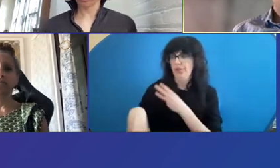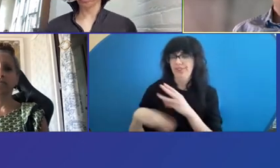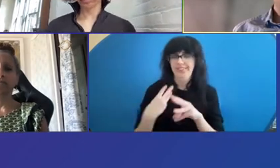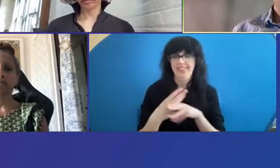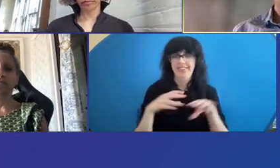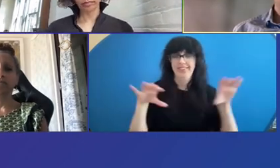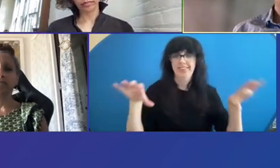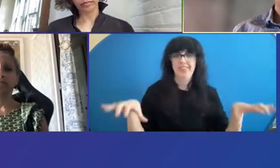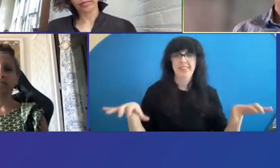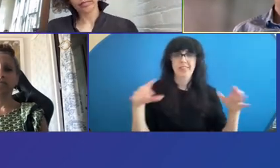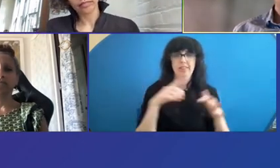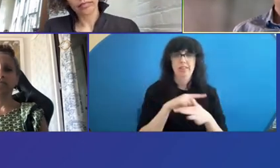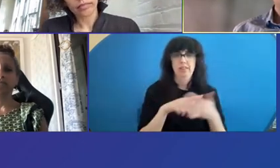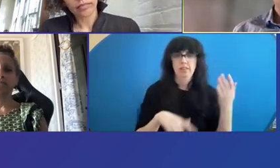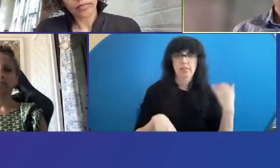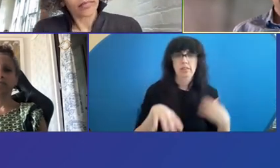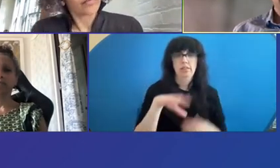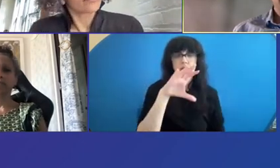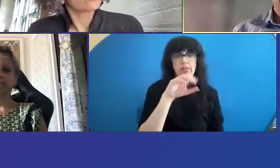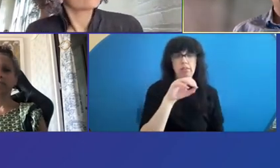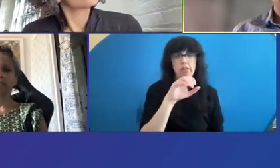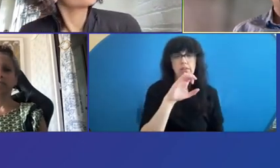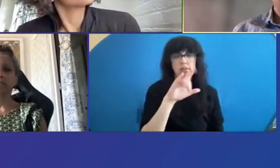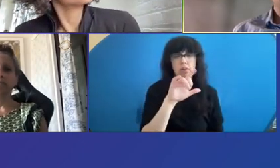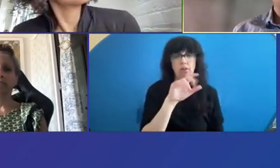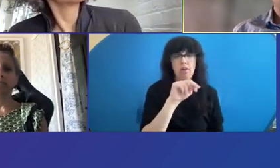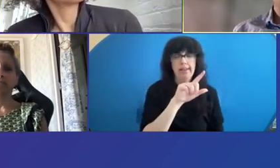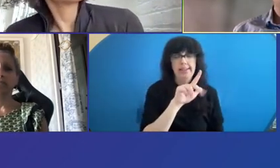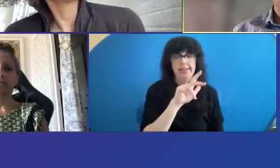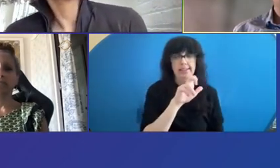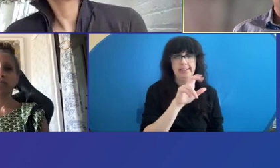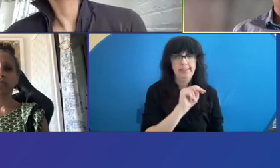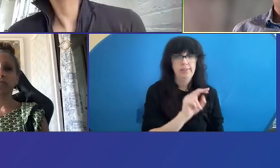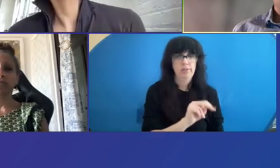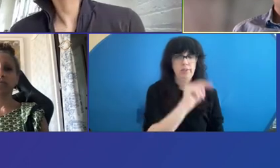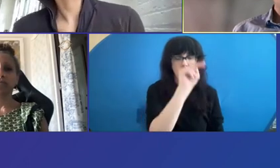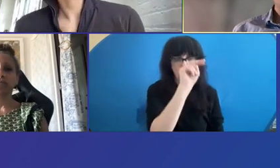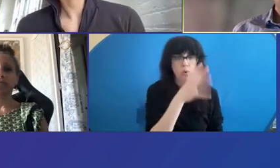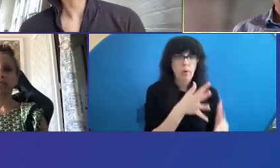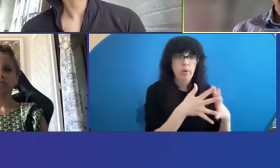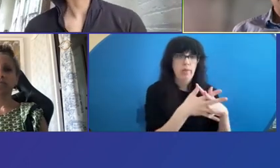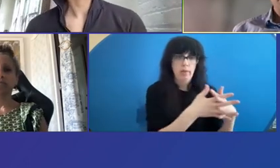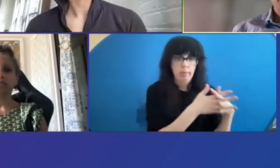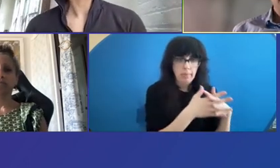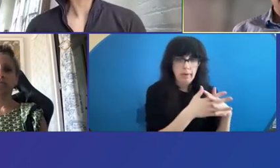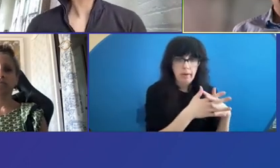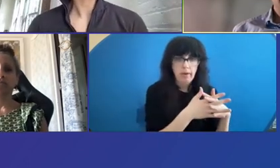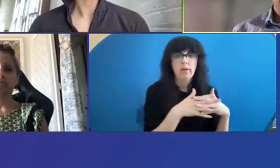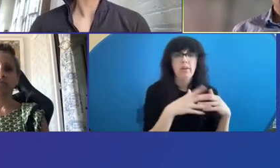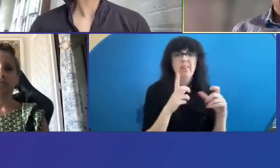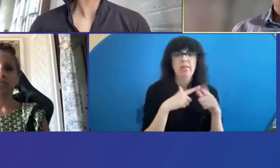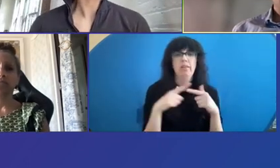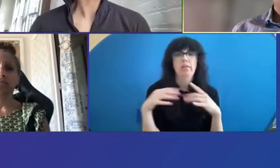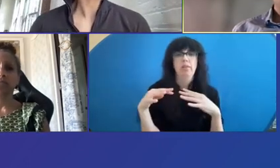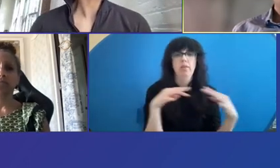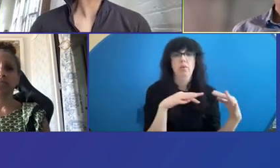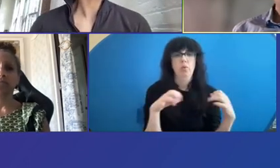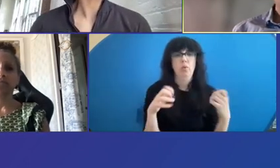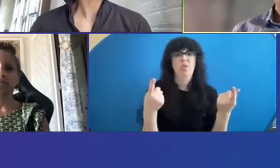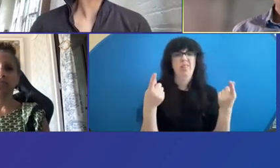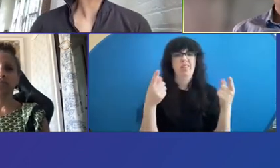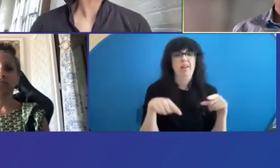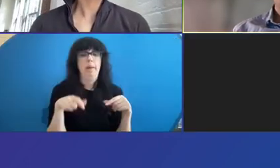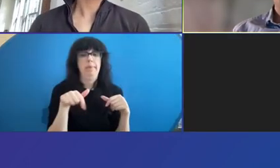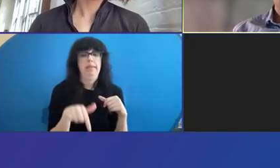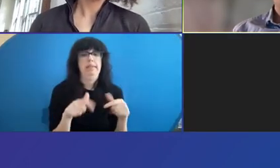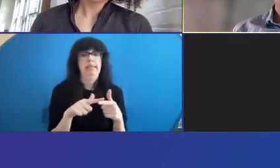The colonization of North America and the subjugation, the war that happened in this